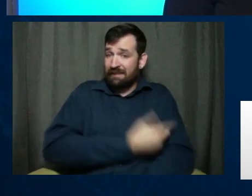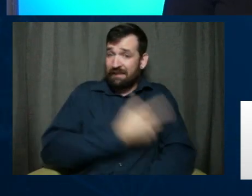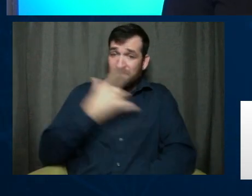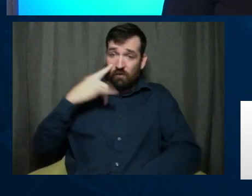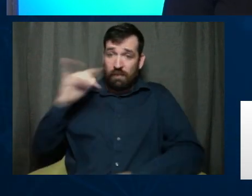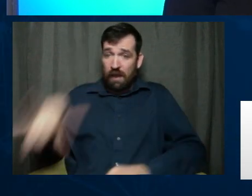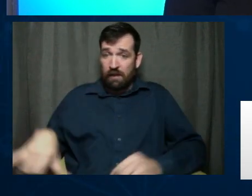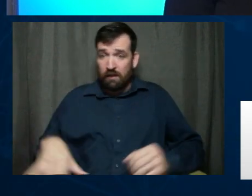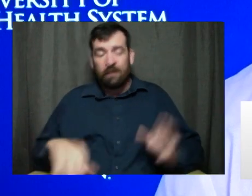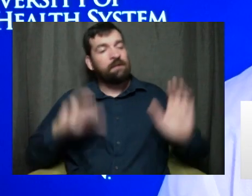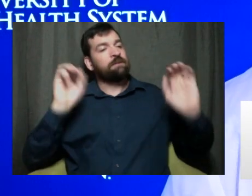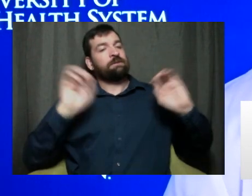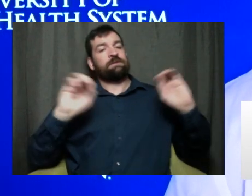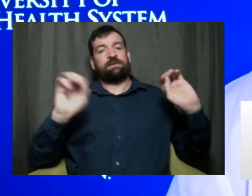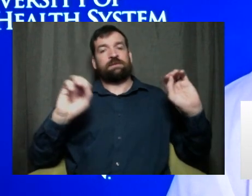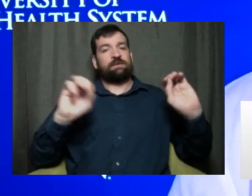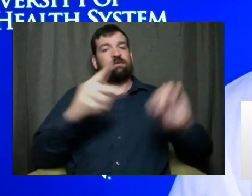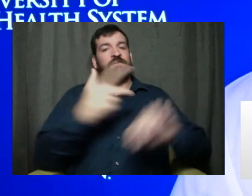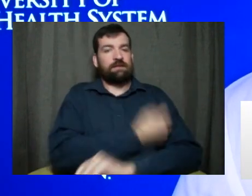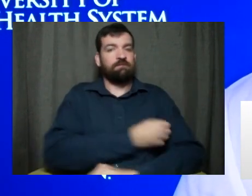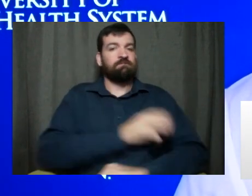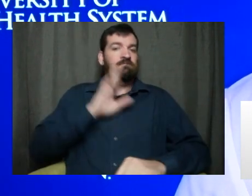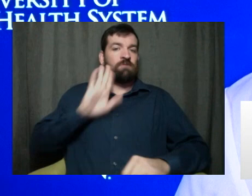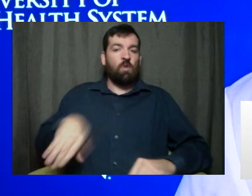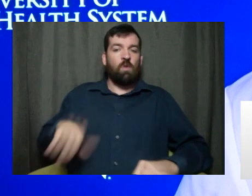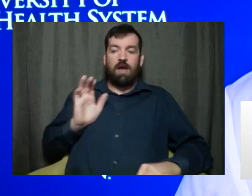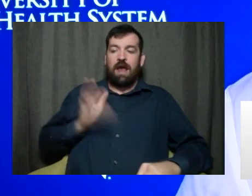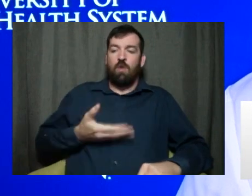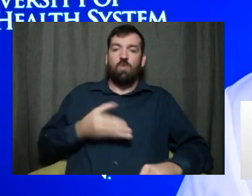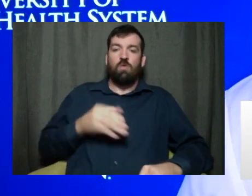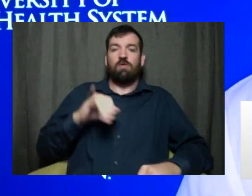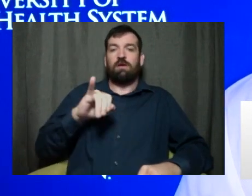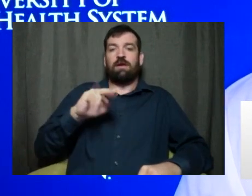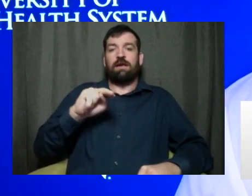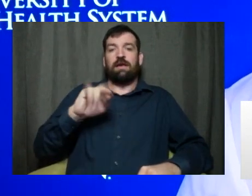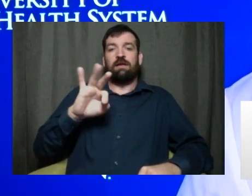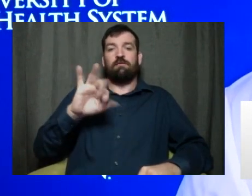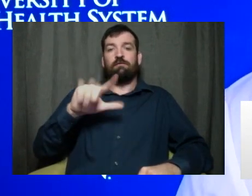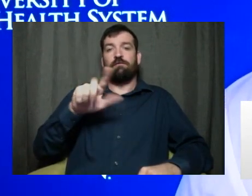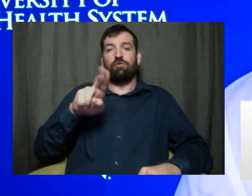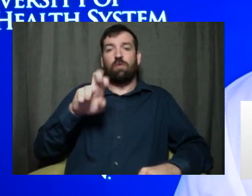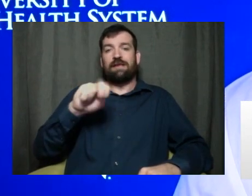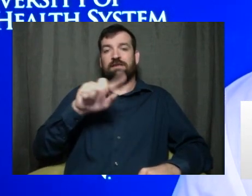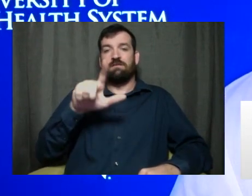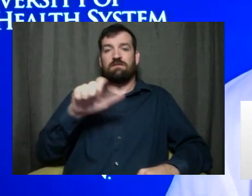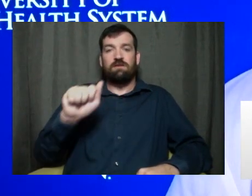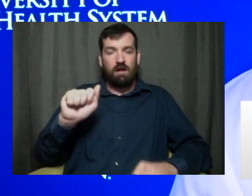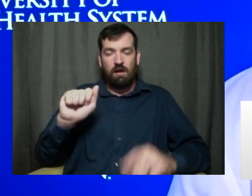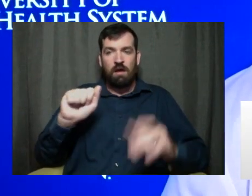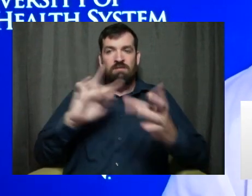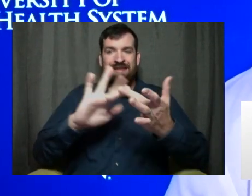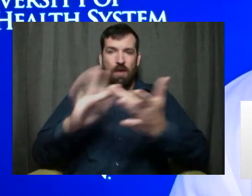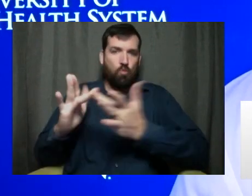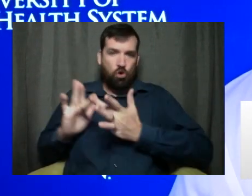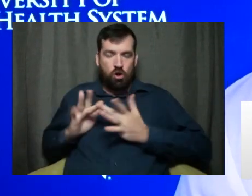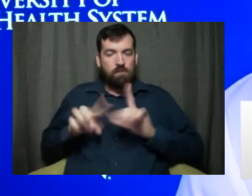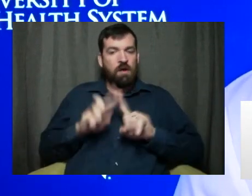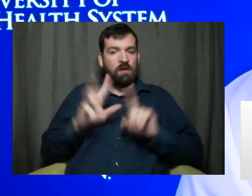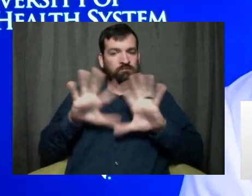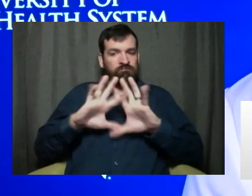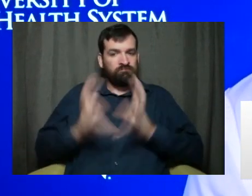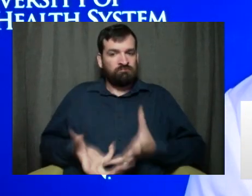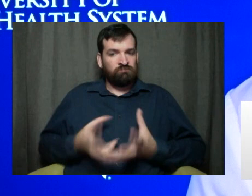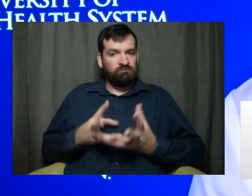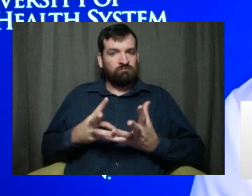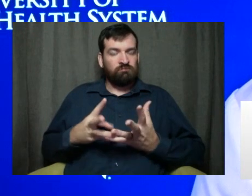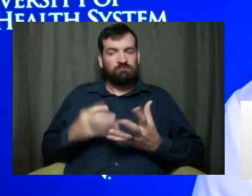no vaccine. We know that our influenza surveillance networks in the United States, but also worldwide, is very good.